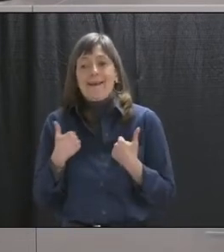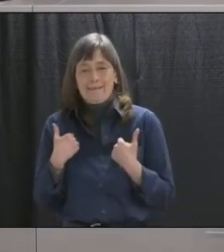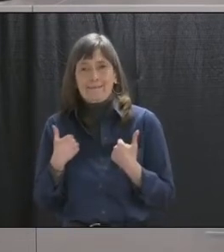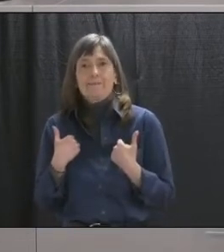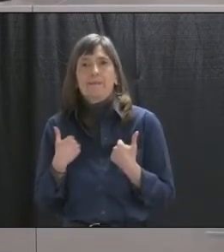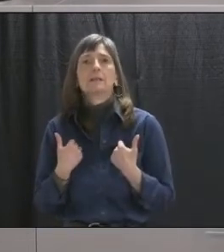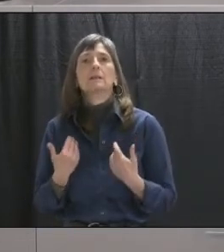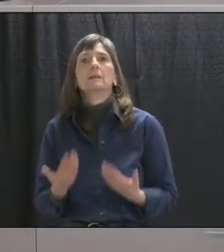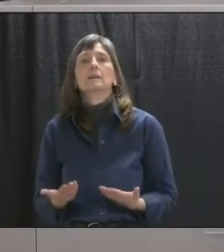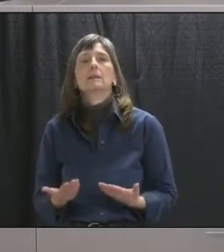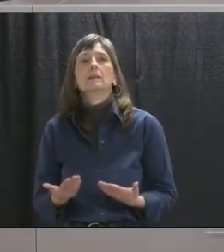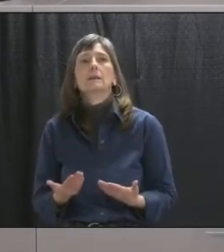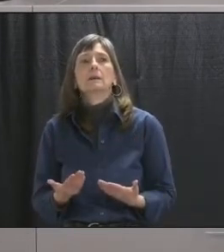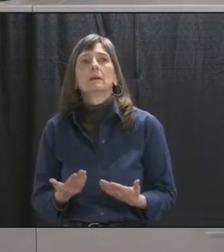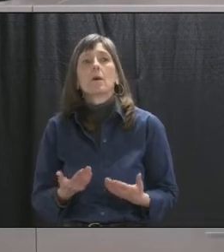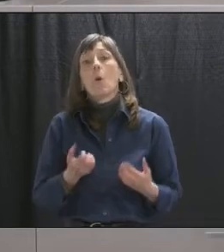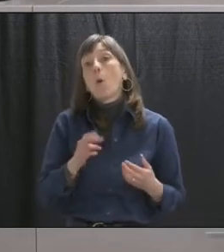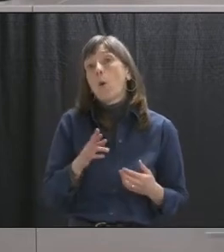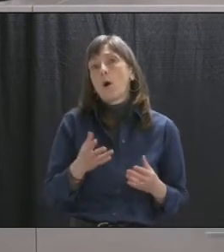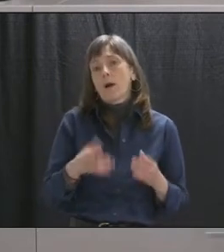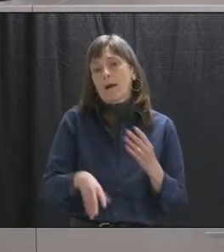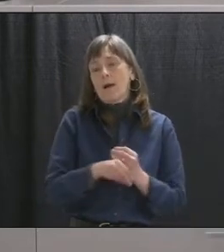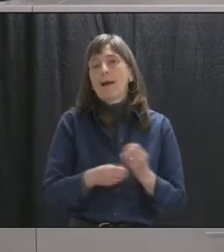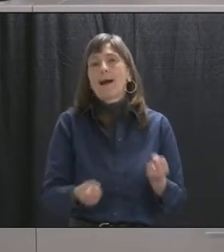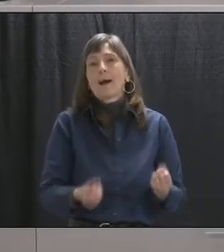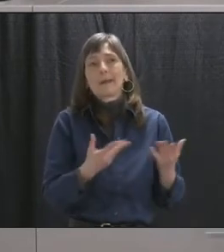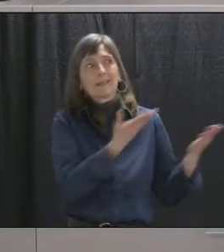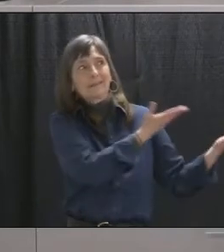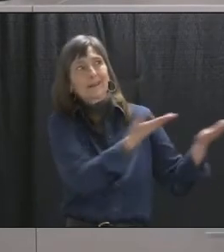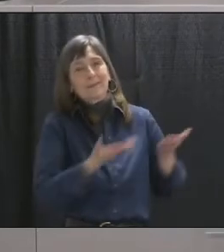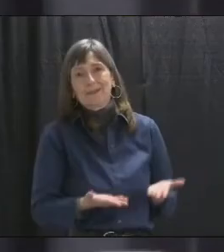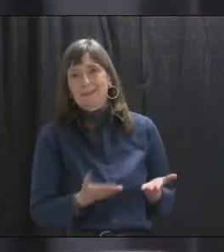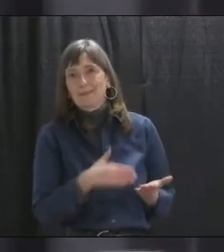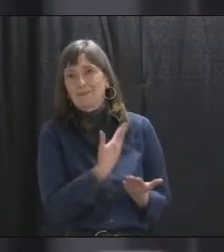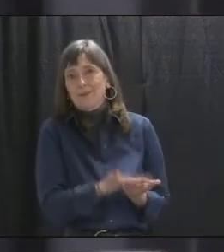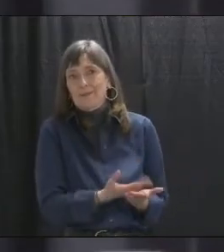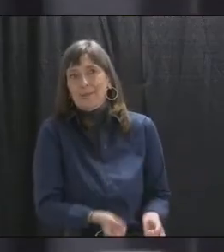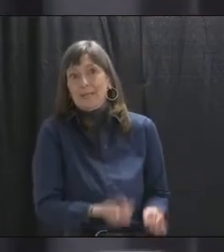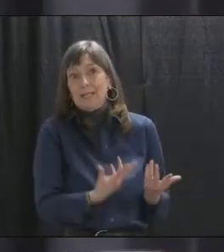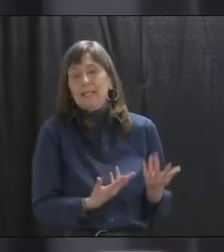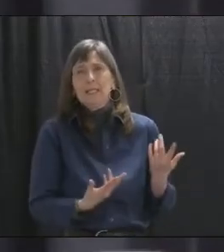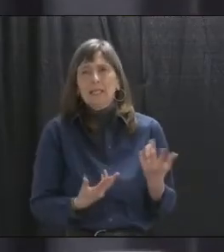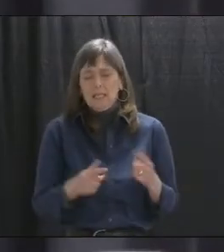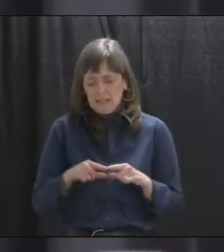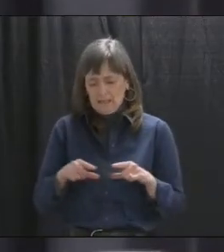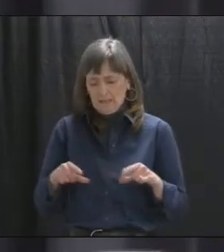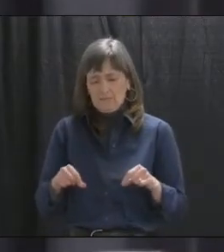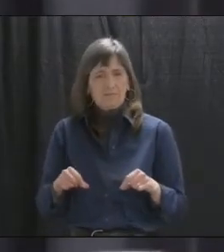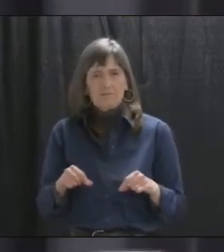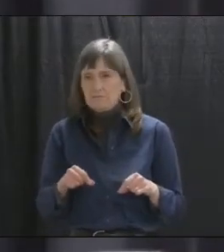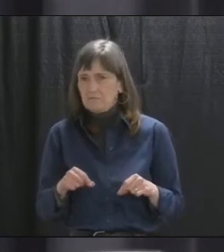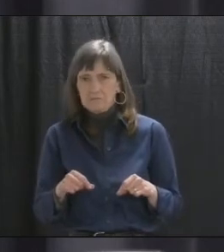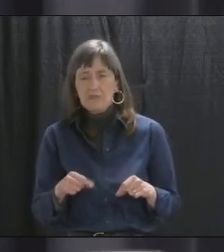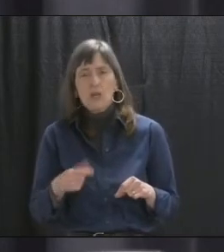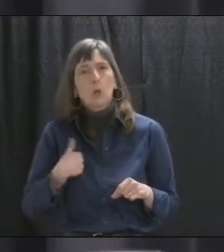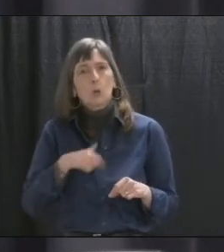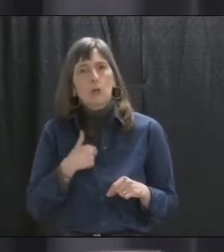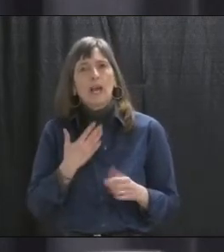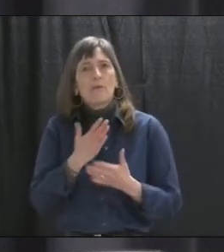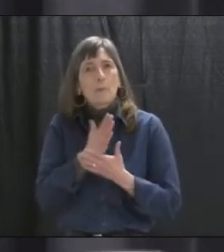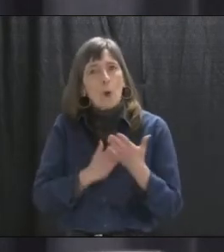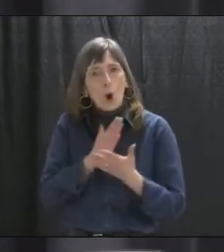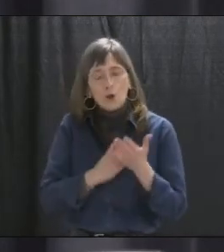are presumably en route to the province? We don't actually have kits as such, David. What we do is we have components,